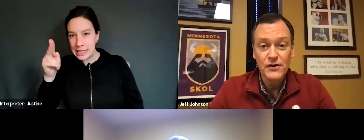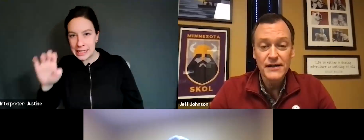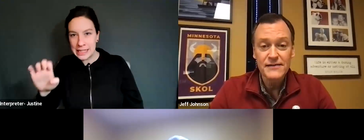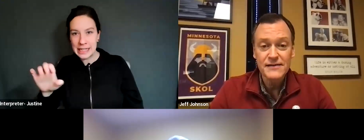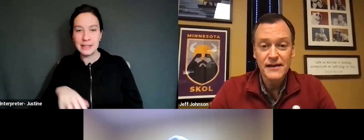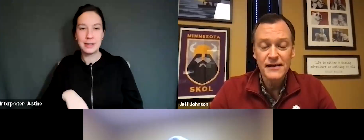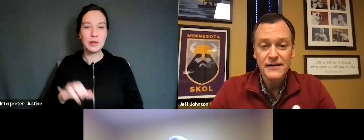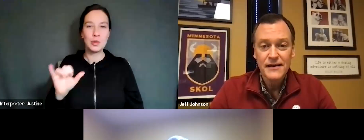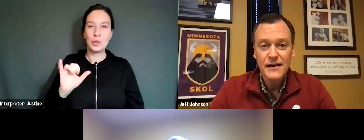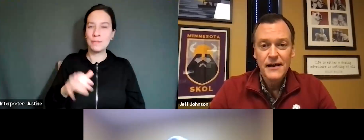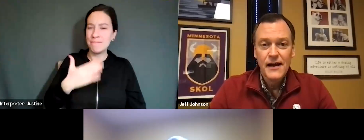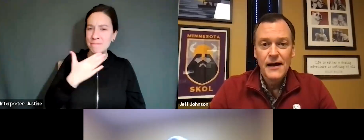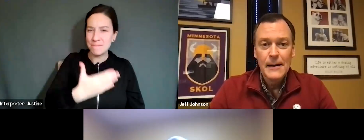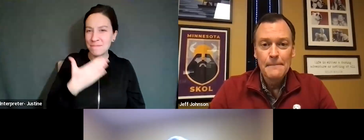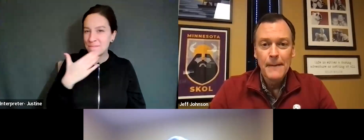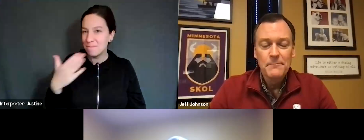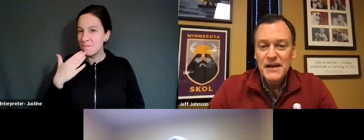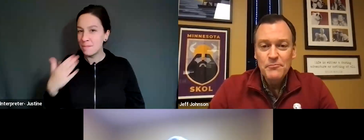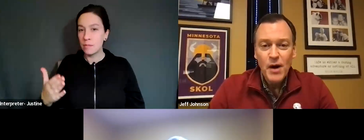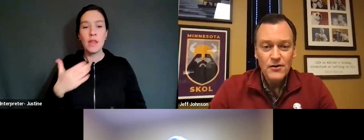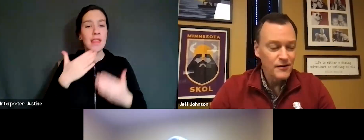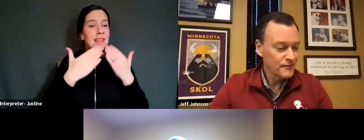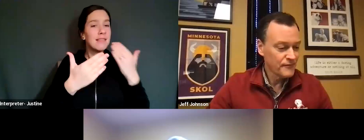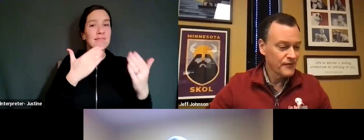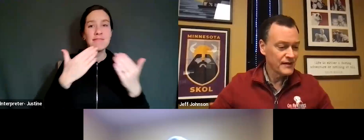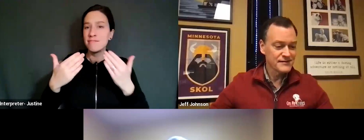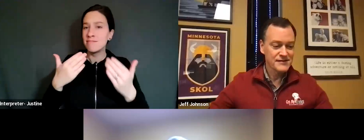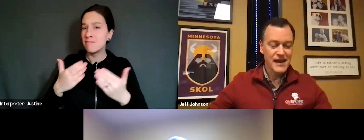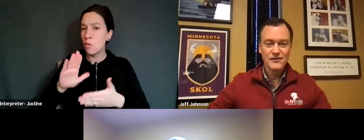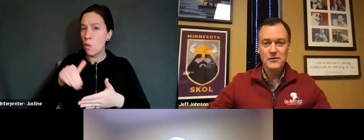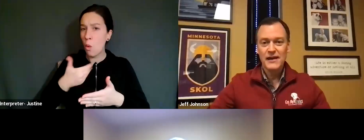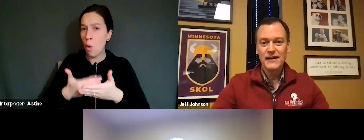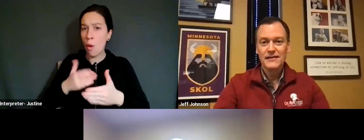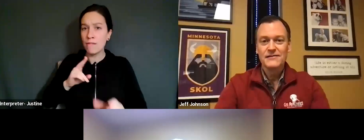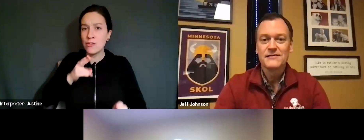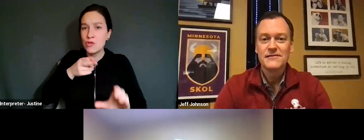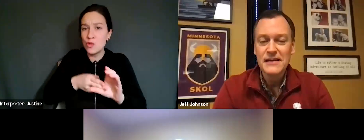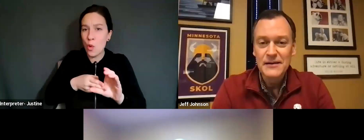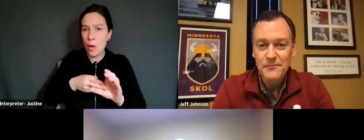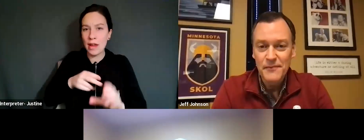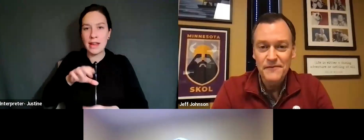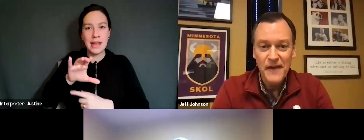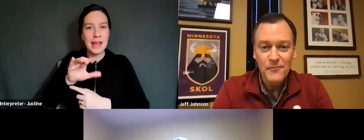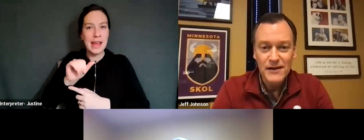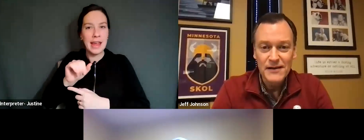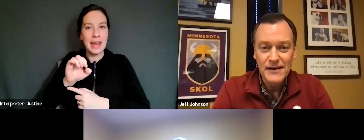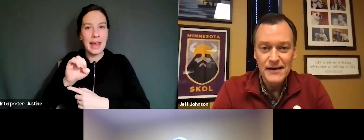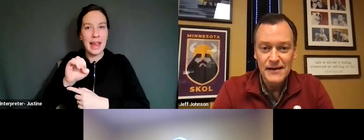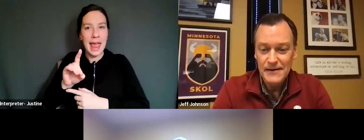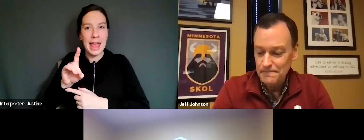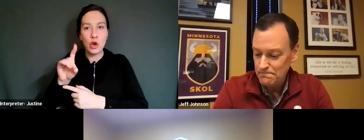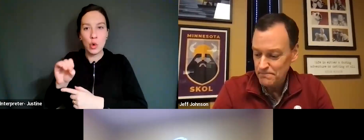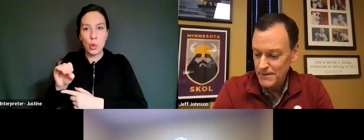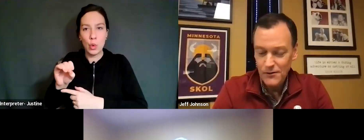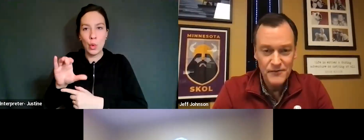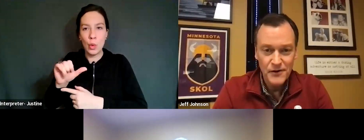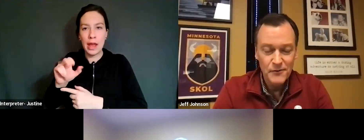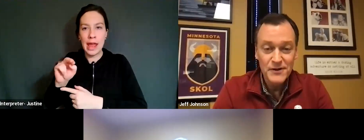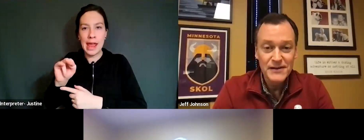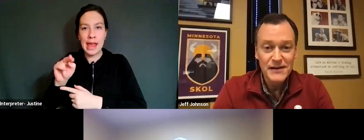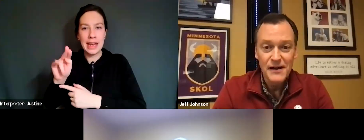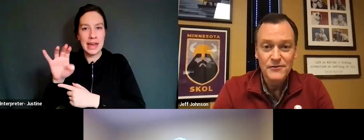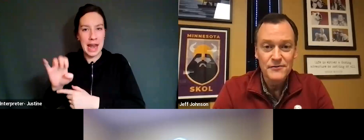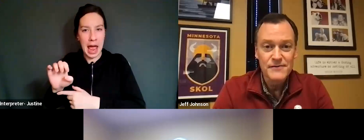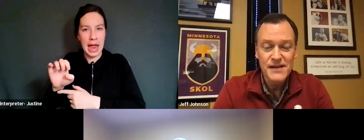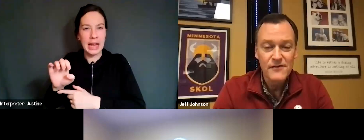you for joining us tonight and being part of this Can Do Canines team and family. You know, if there